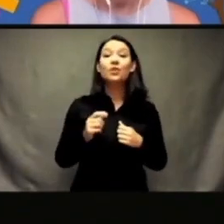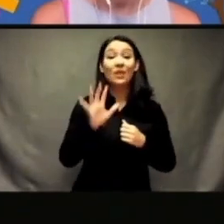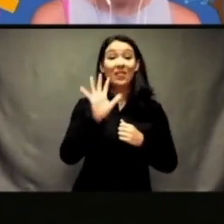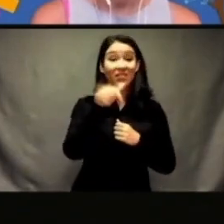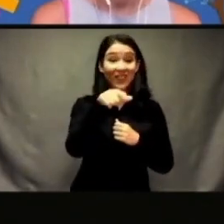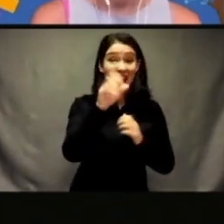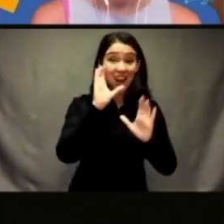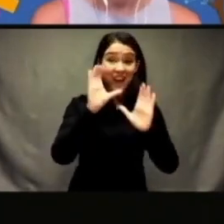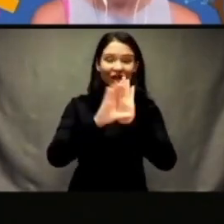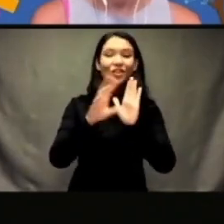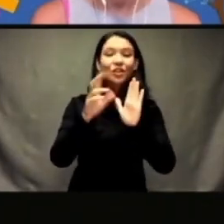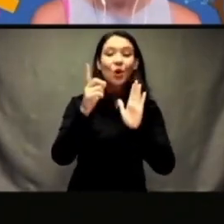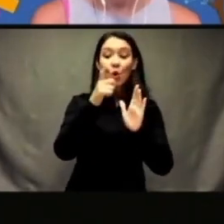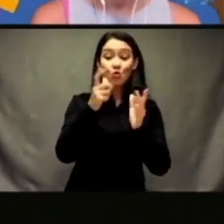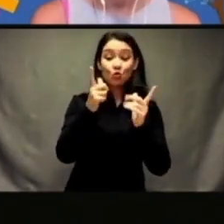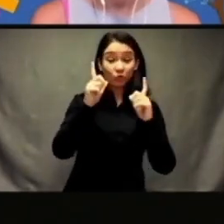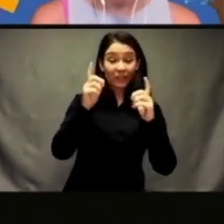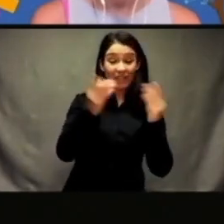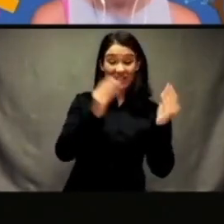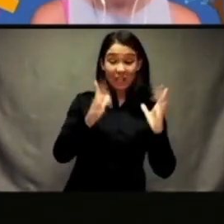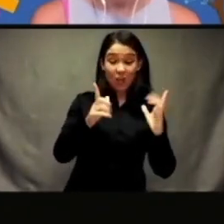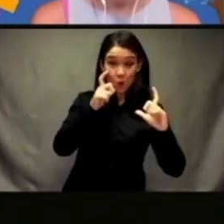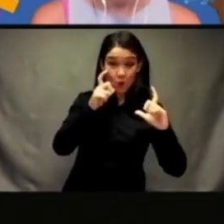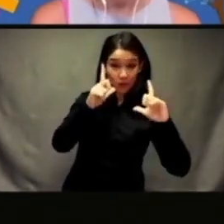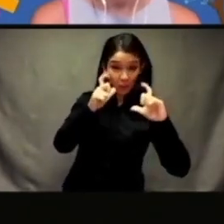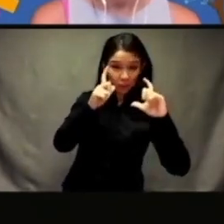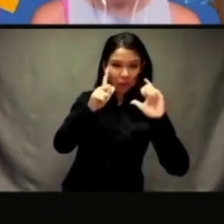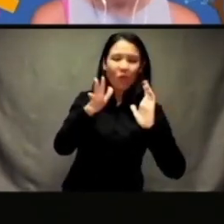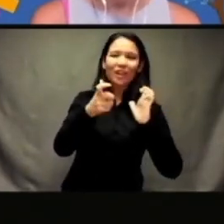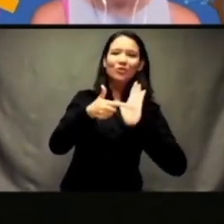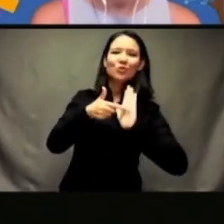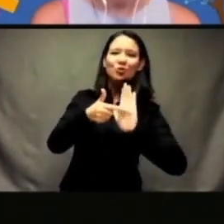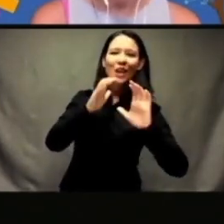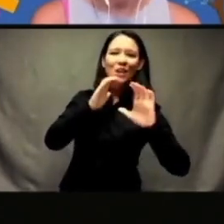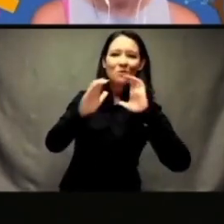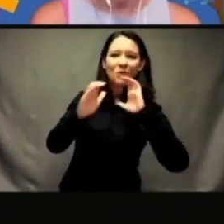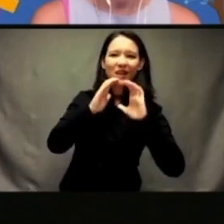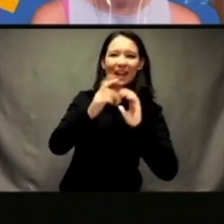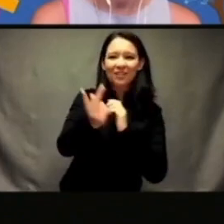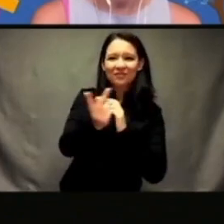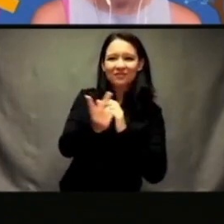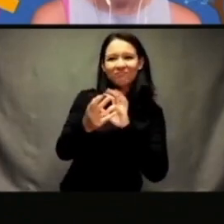to communicate in this as well.